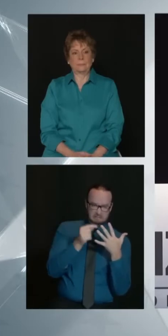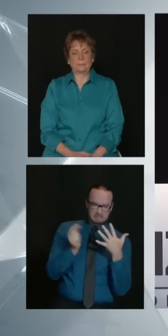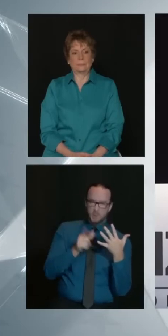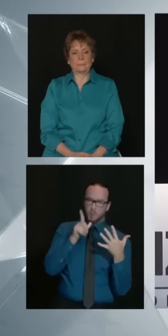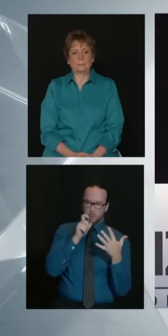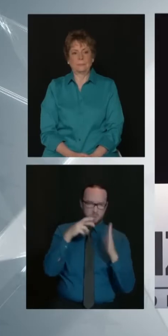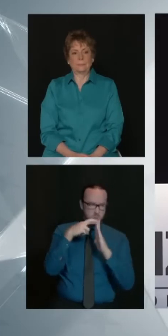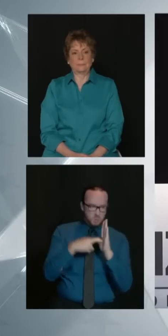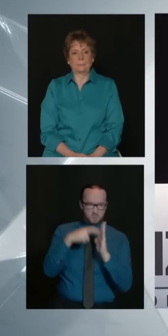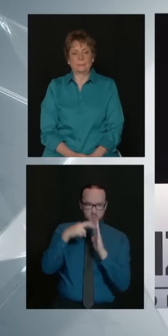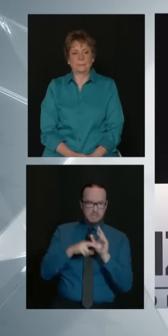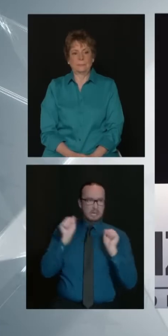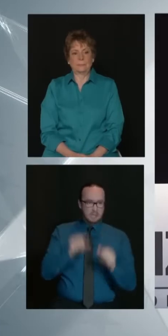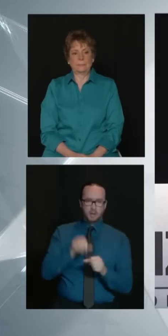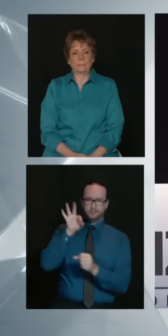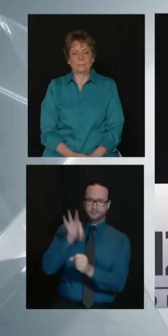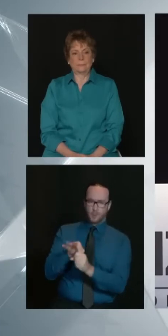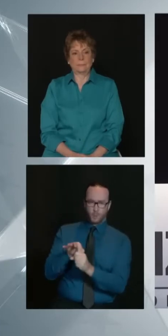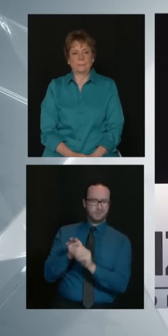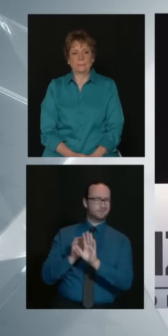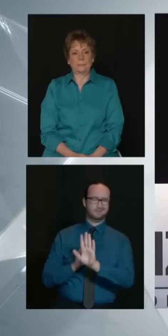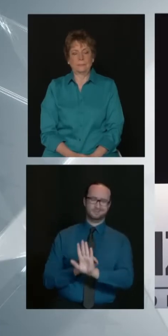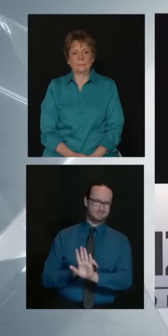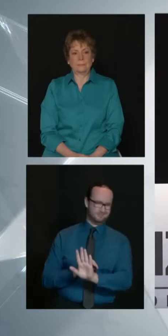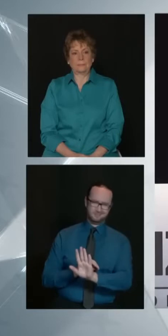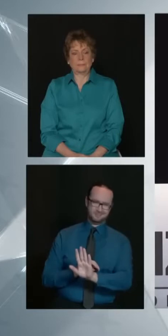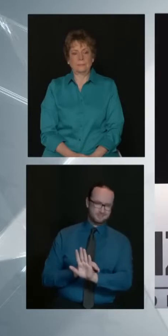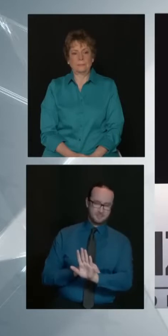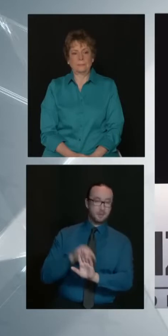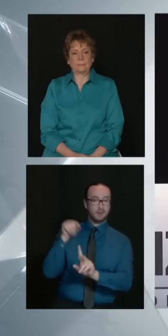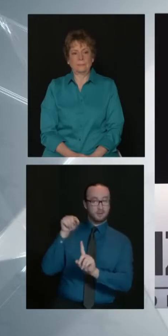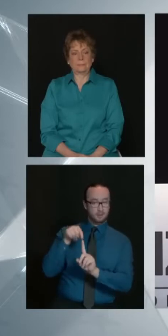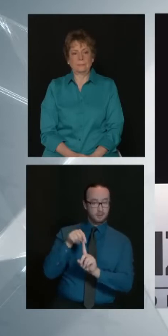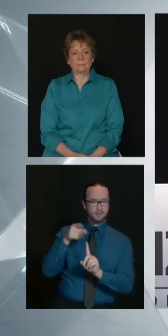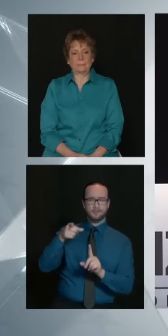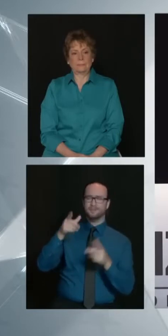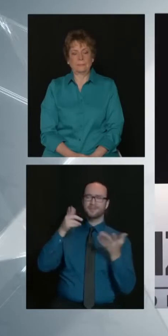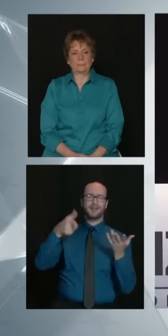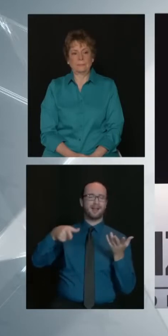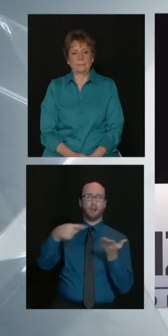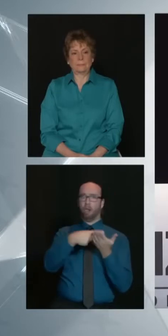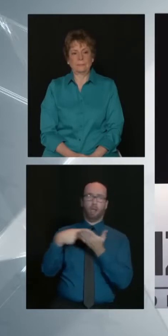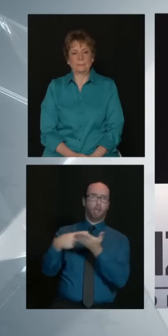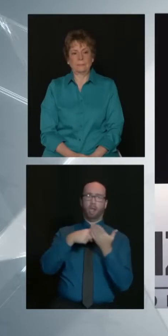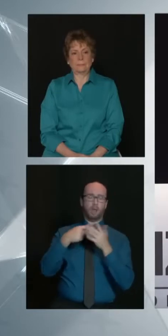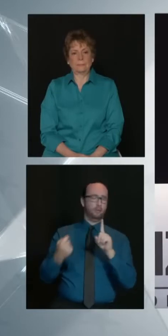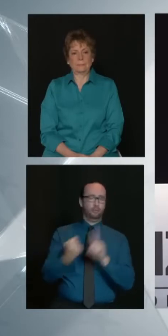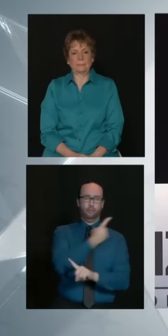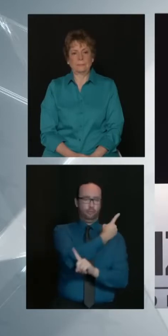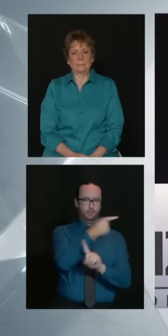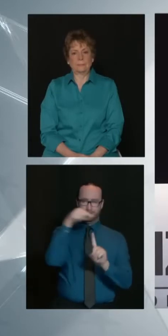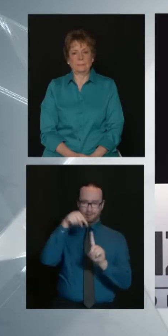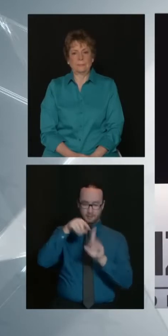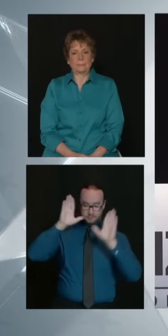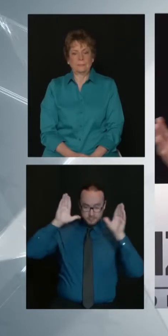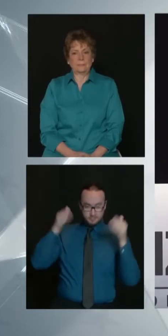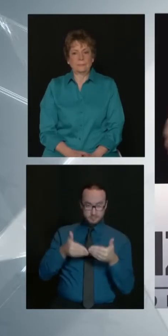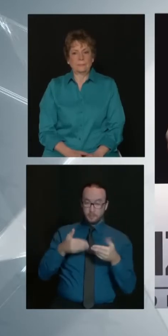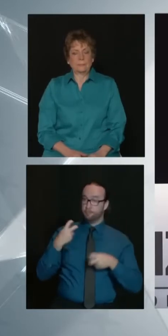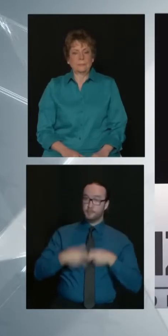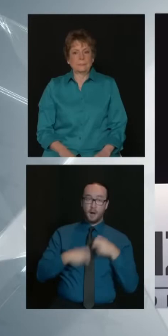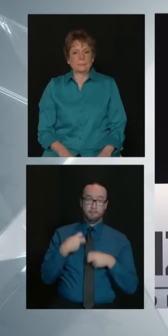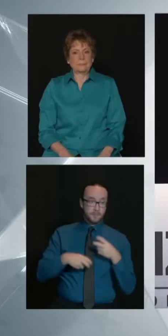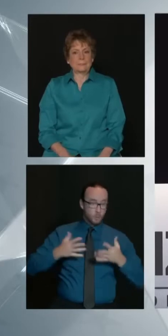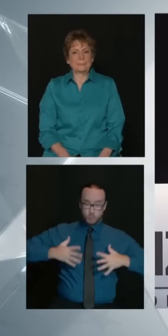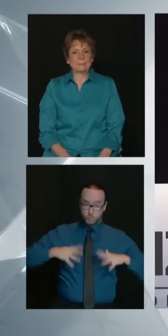actually vote. But all of this is missing the big issue, Ted. This is not our problem. Our big problem with voting is that everything is